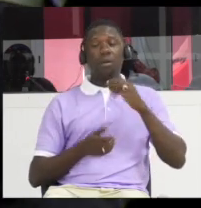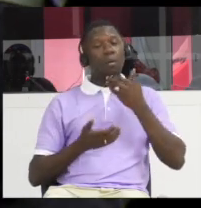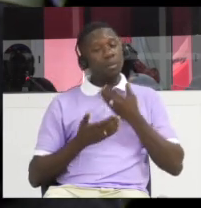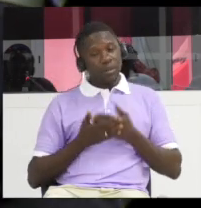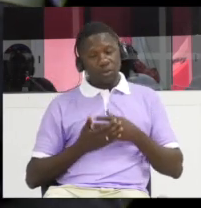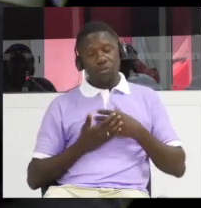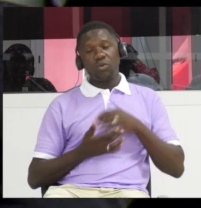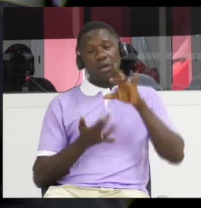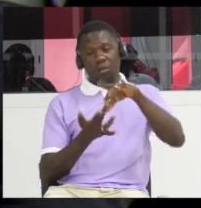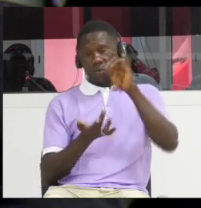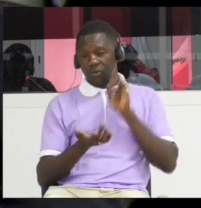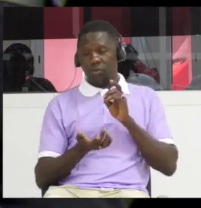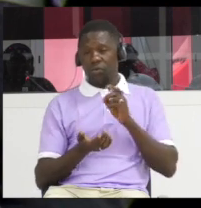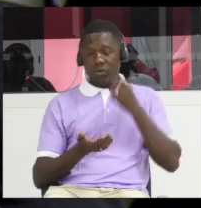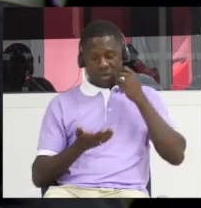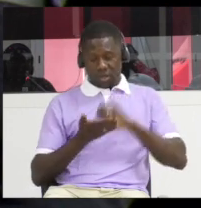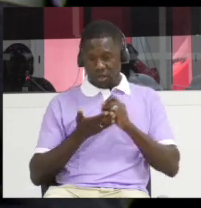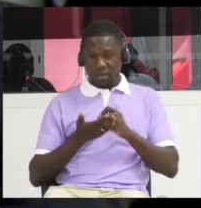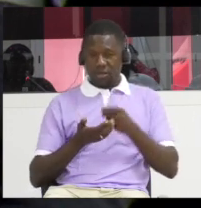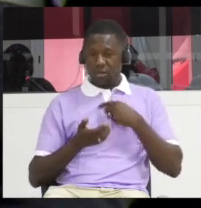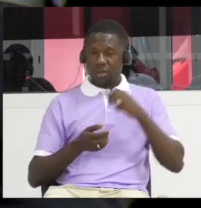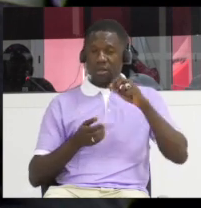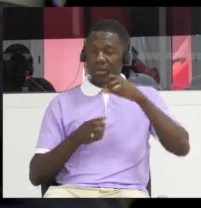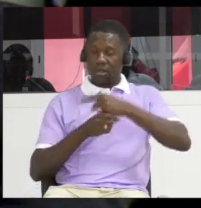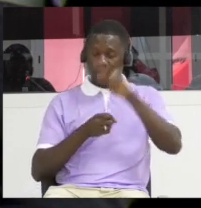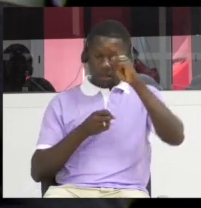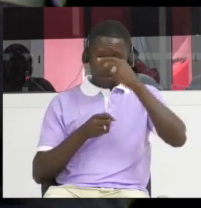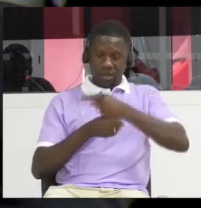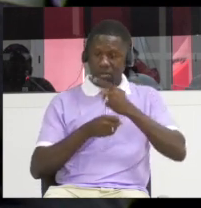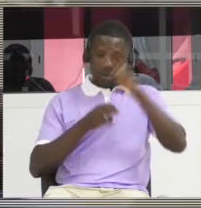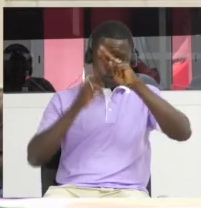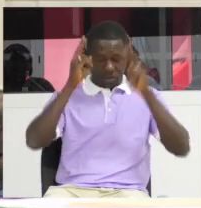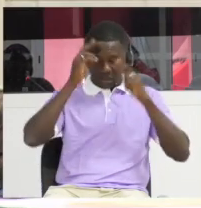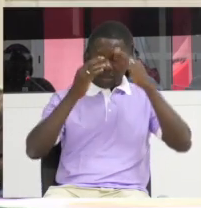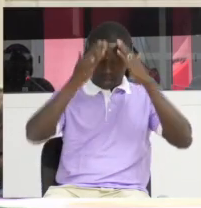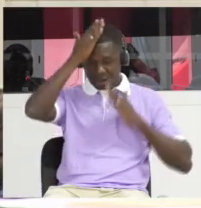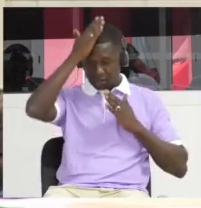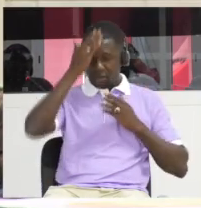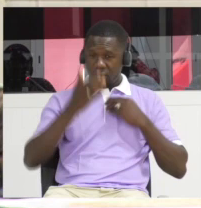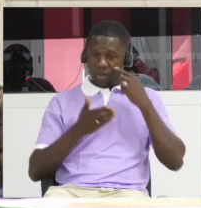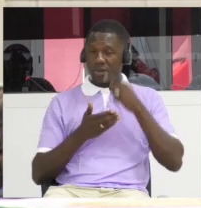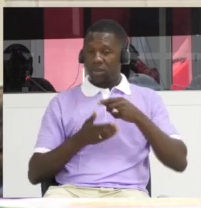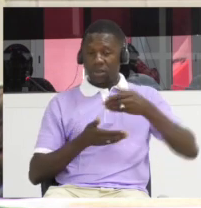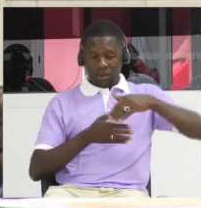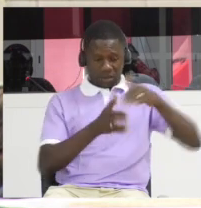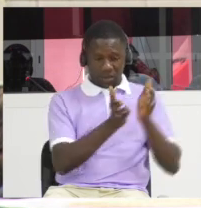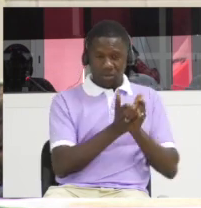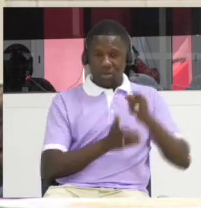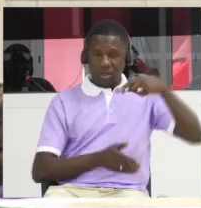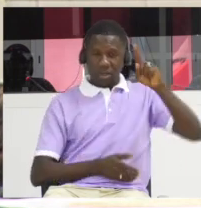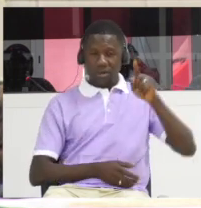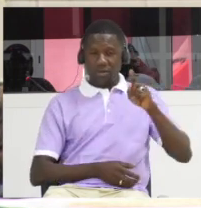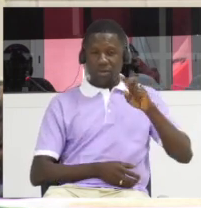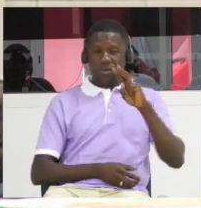you on contract as Commander of the Gambia National Army in accordance with Section 11,